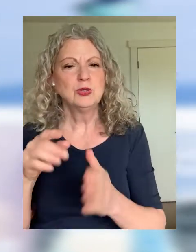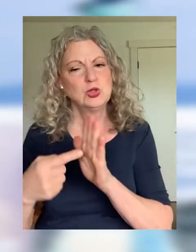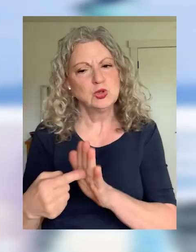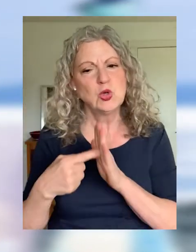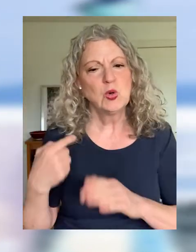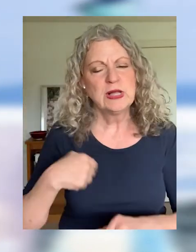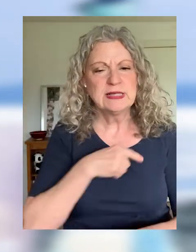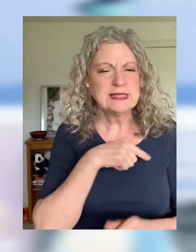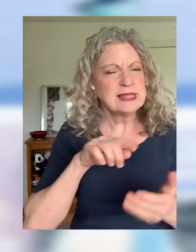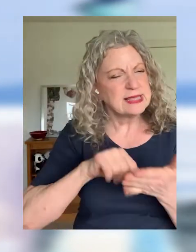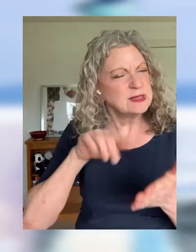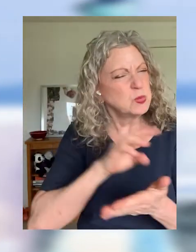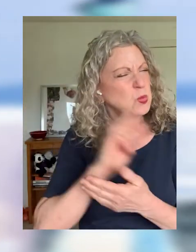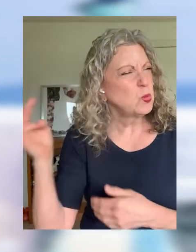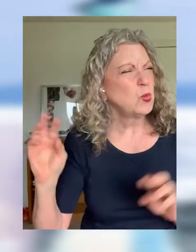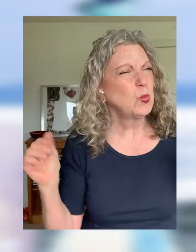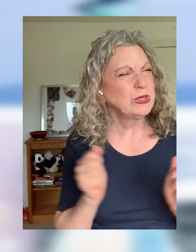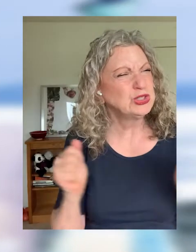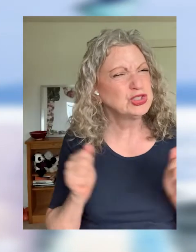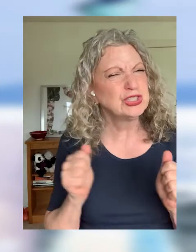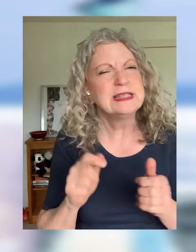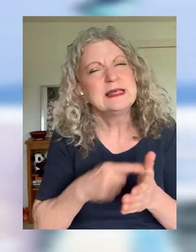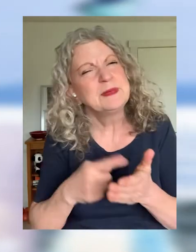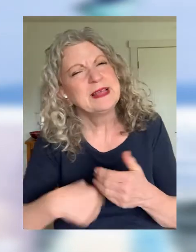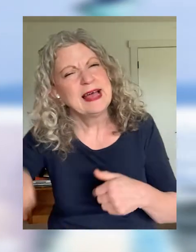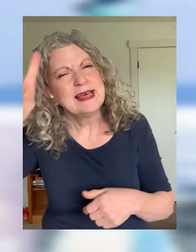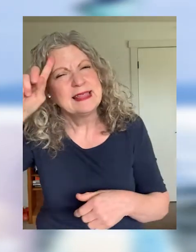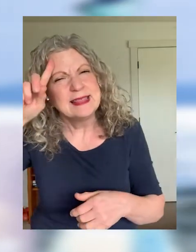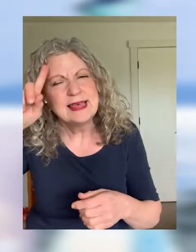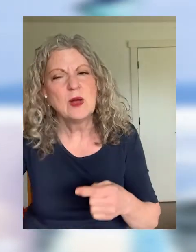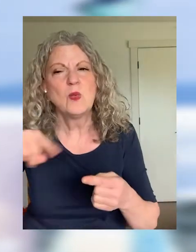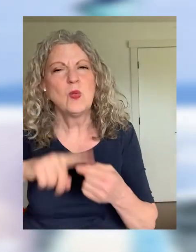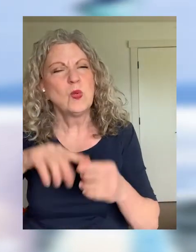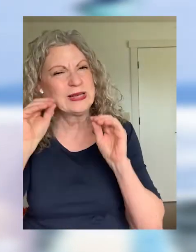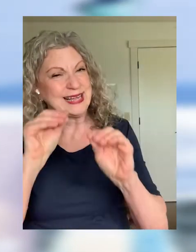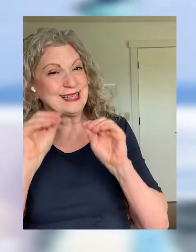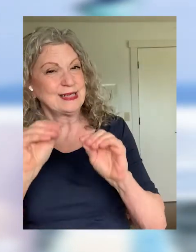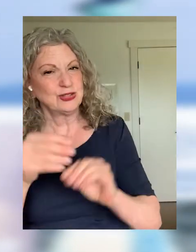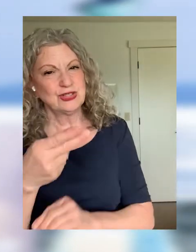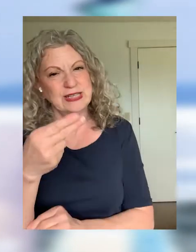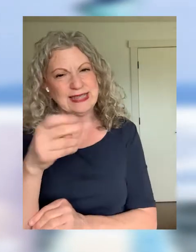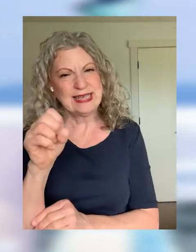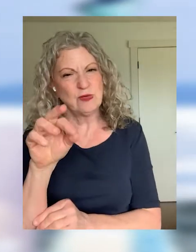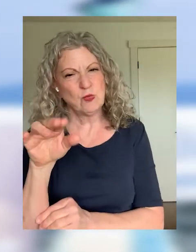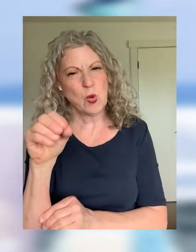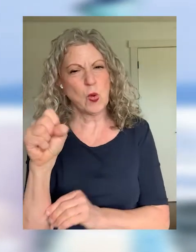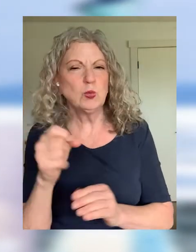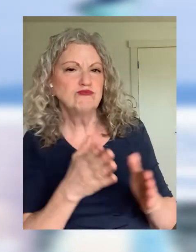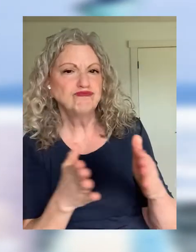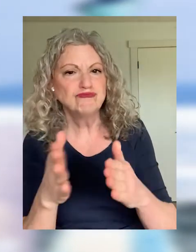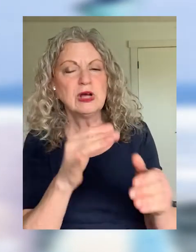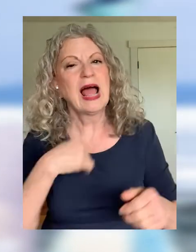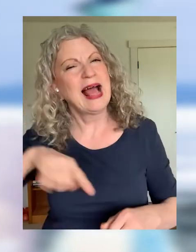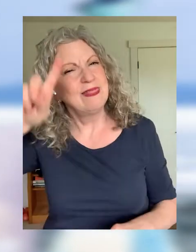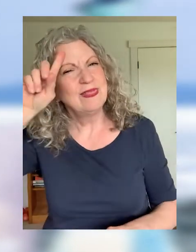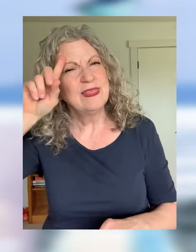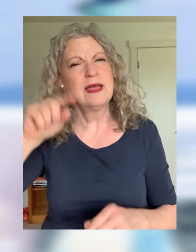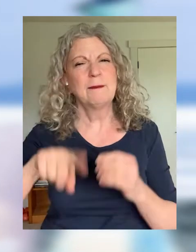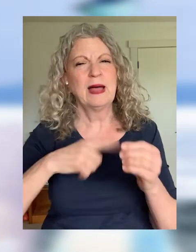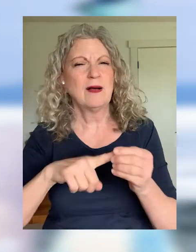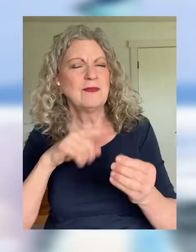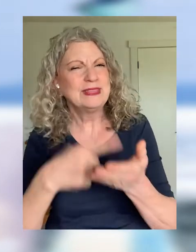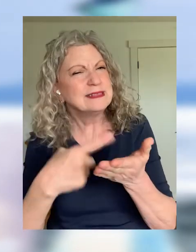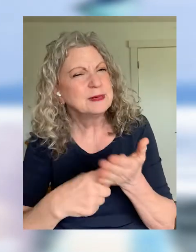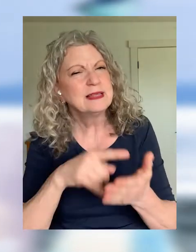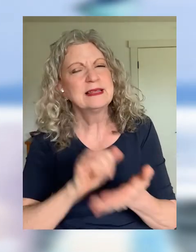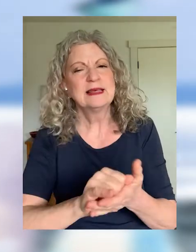winter. Sometimes I think about how when I teach the hero's journey in my literature classes, I talk about this part of the